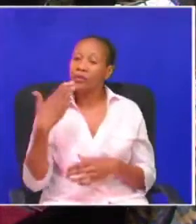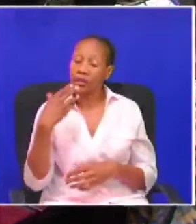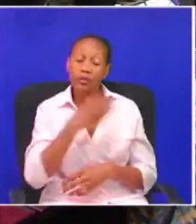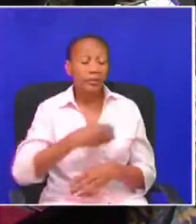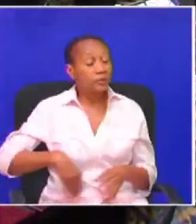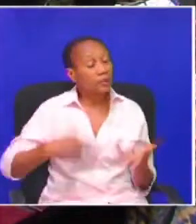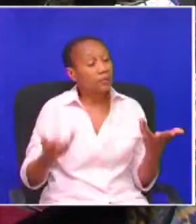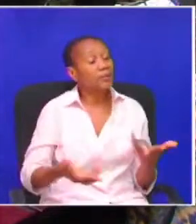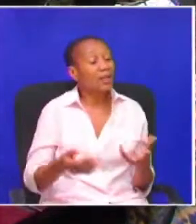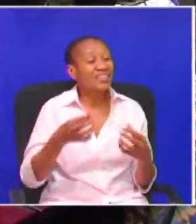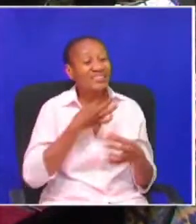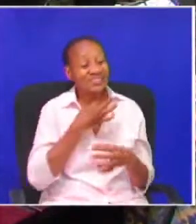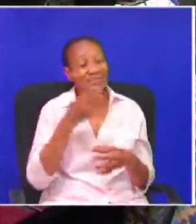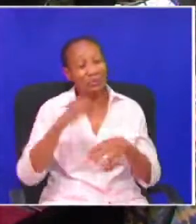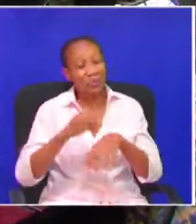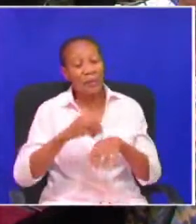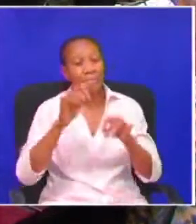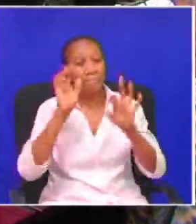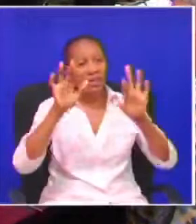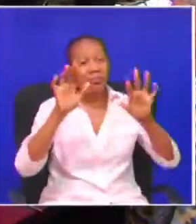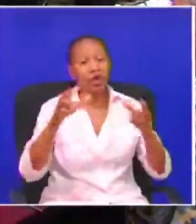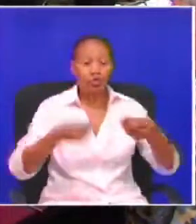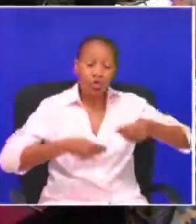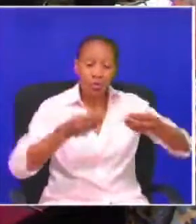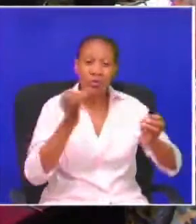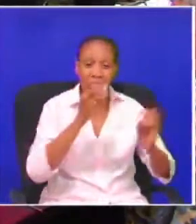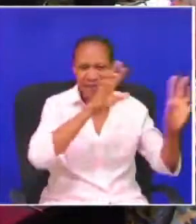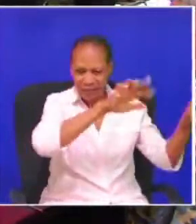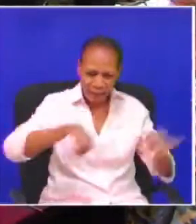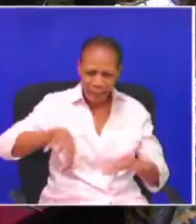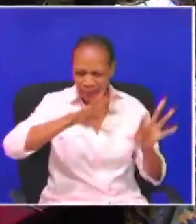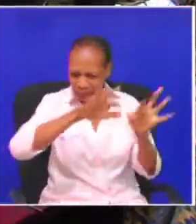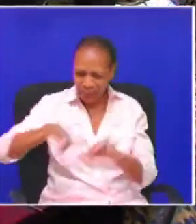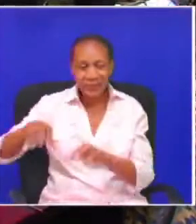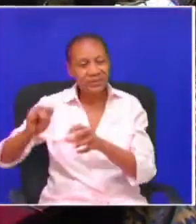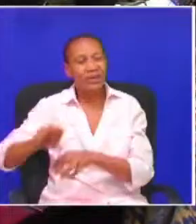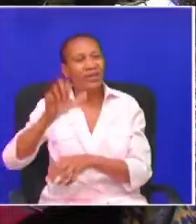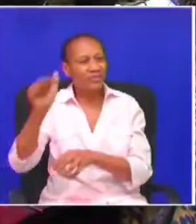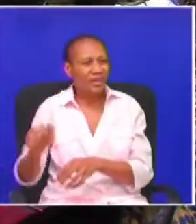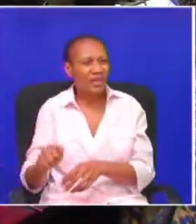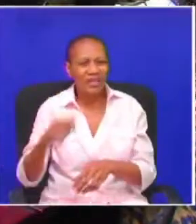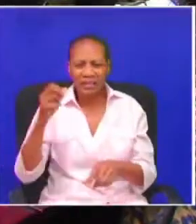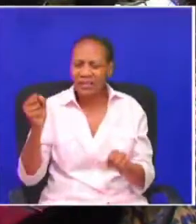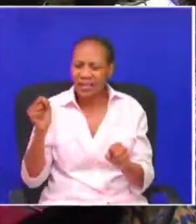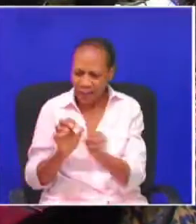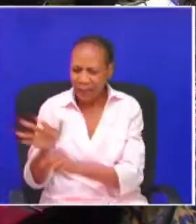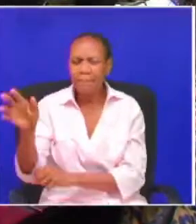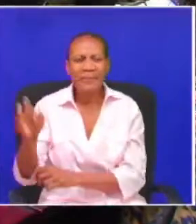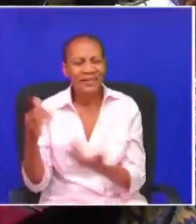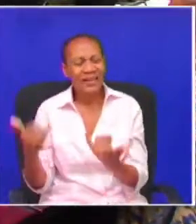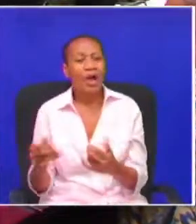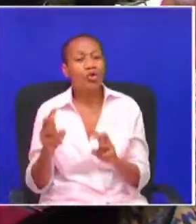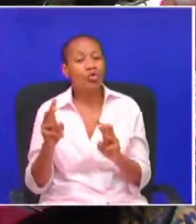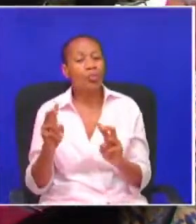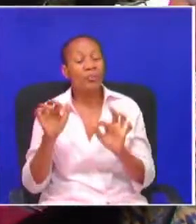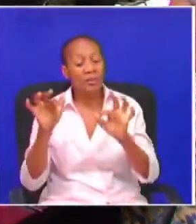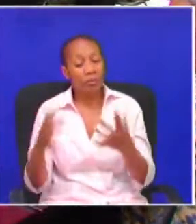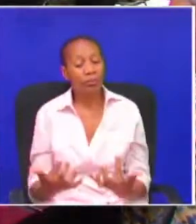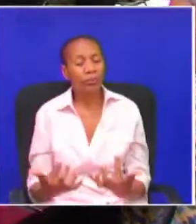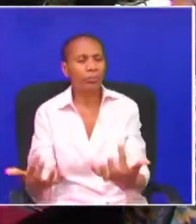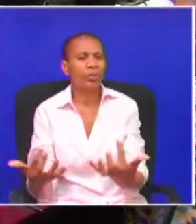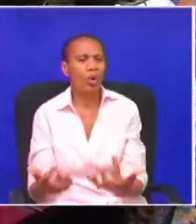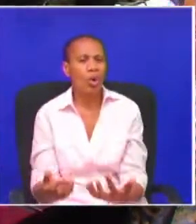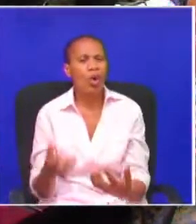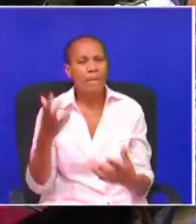The crisis of illegal immigration in South Africa continues to affect ordinary citizens, particularly in the labor market, as you've